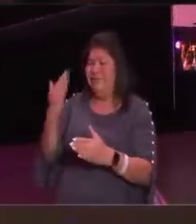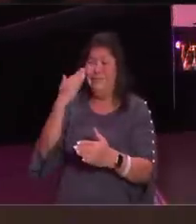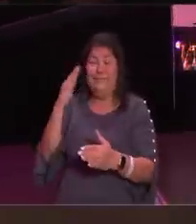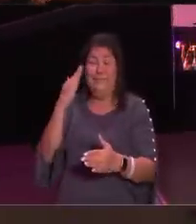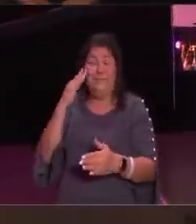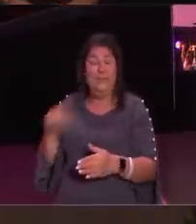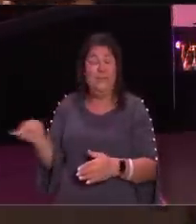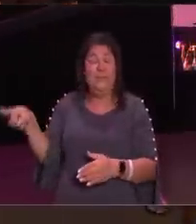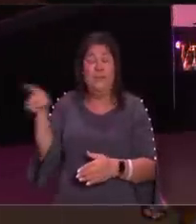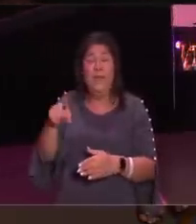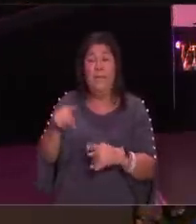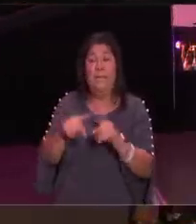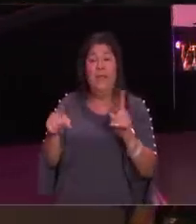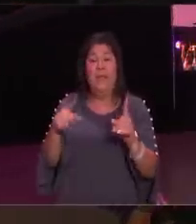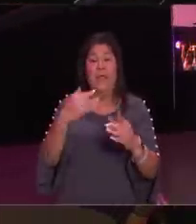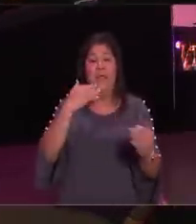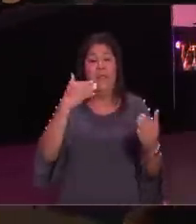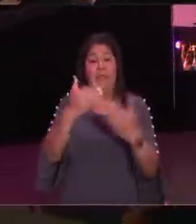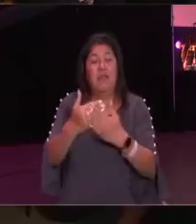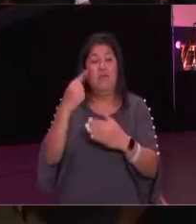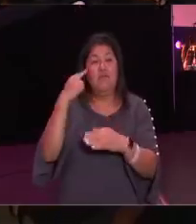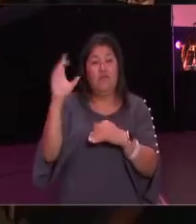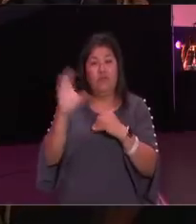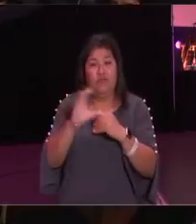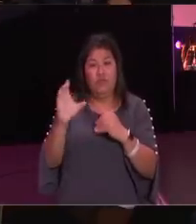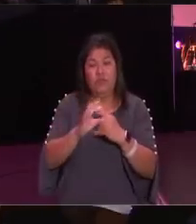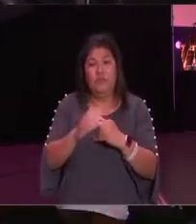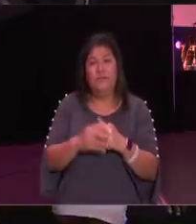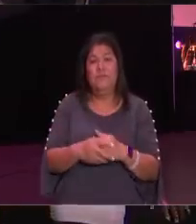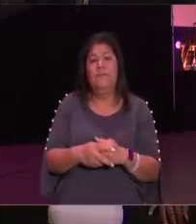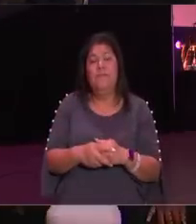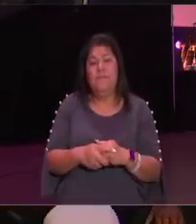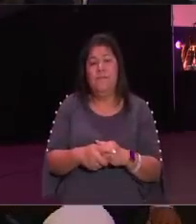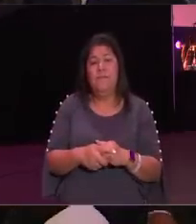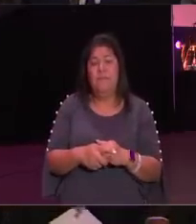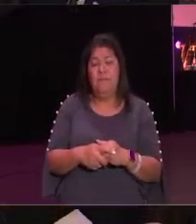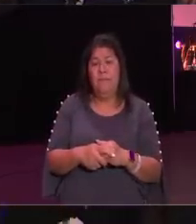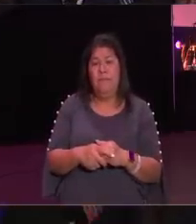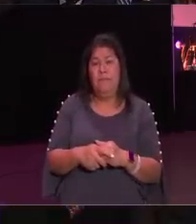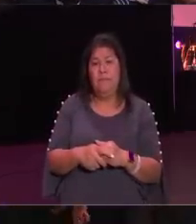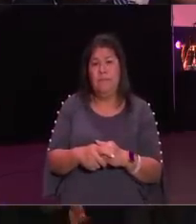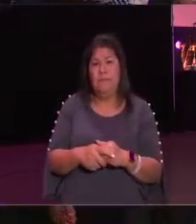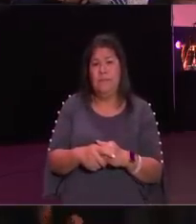know about you, but I'm thankful for the church.